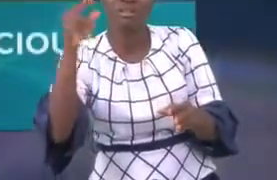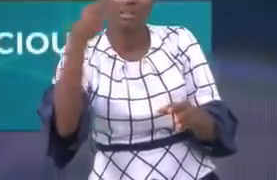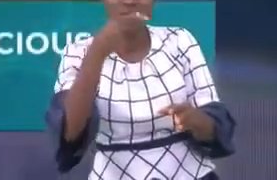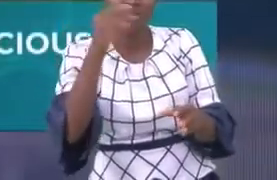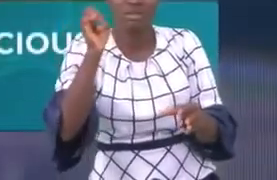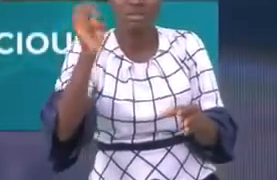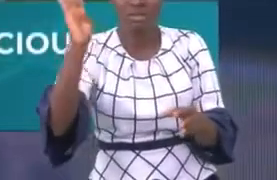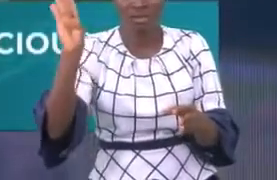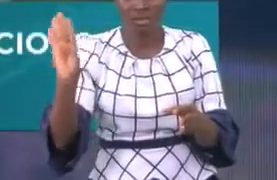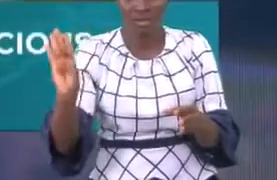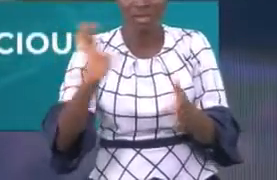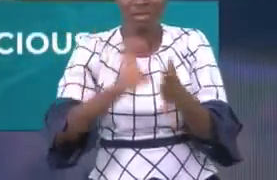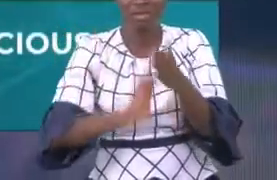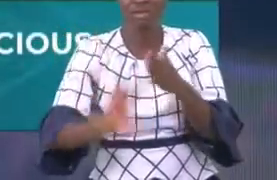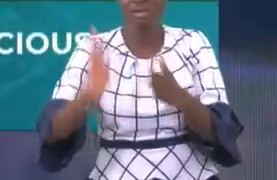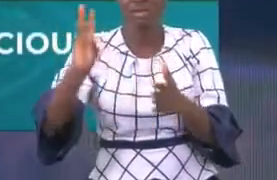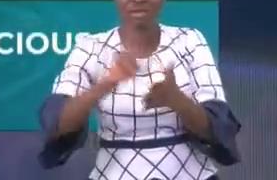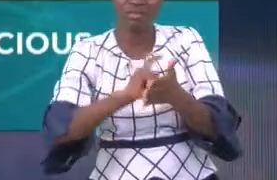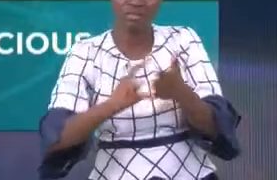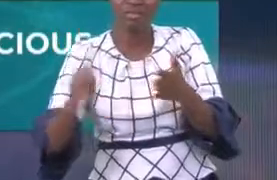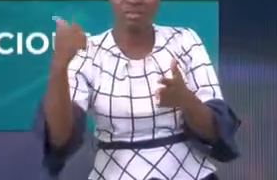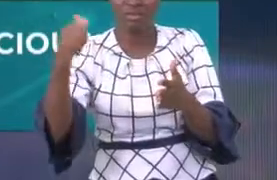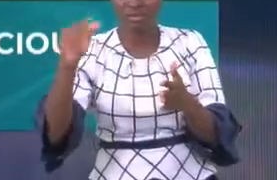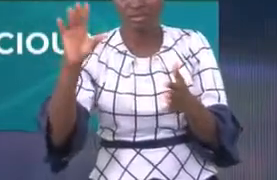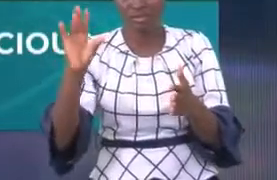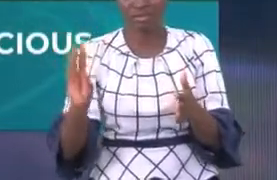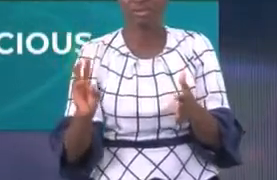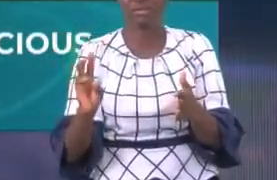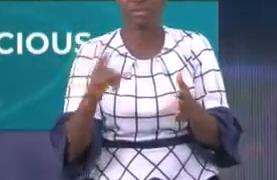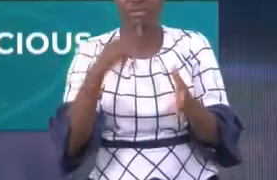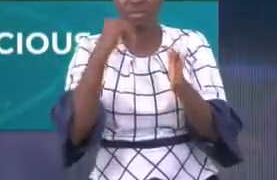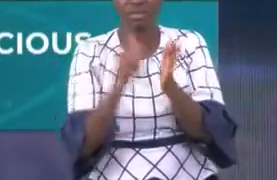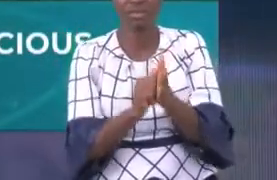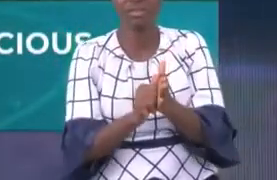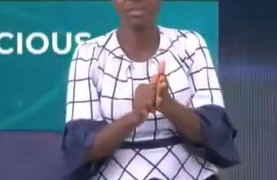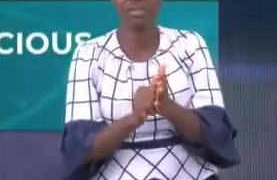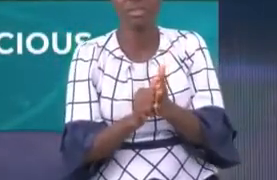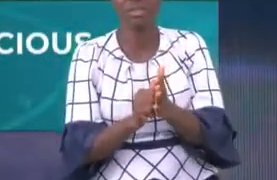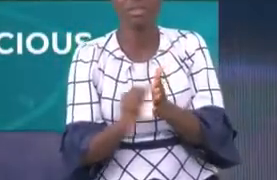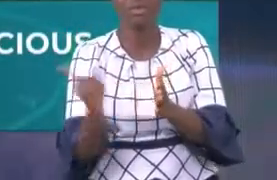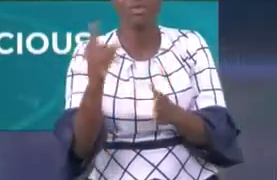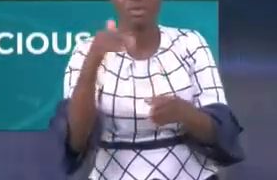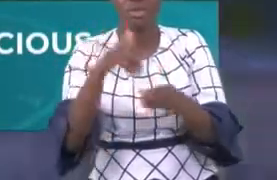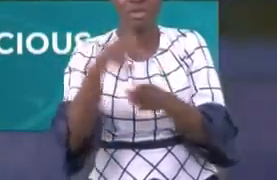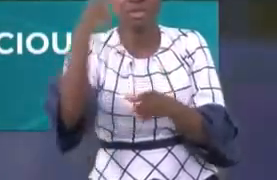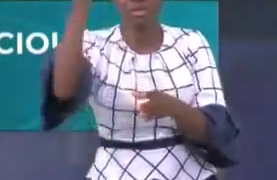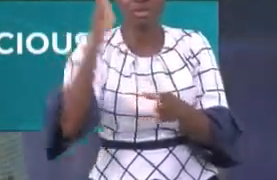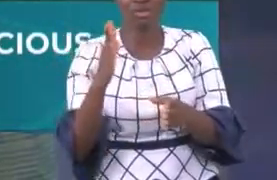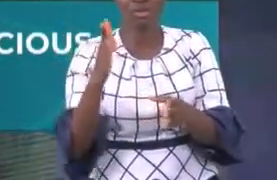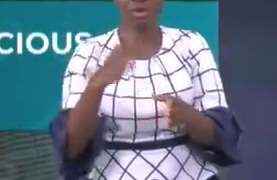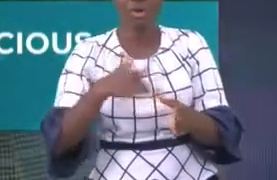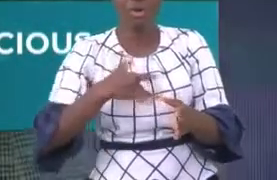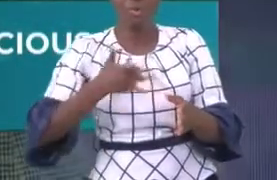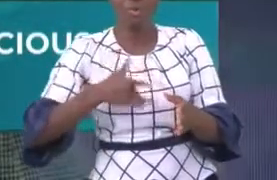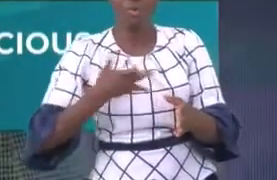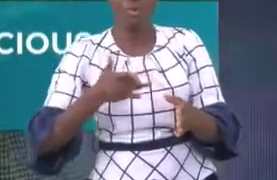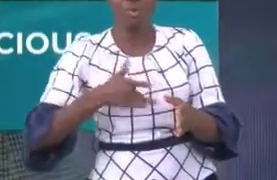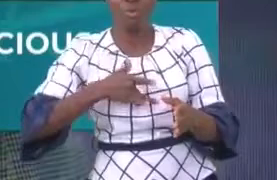more abundantly to show unto the heirs of the promise. Heirs of the promise.